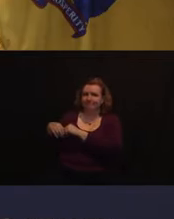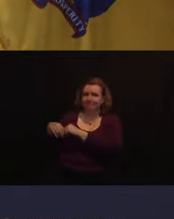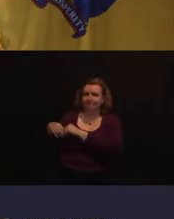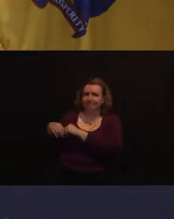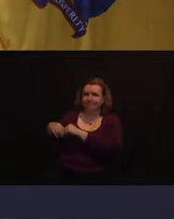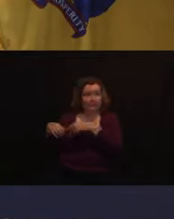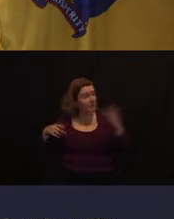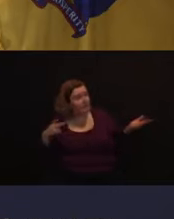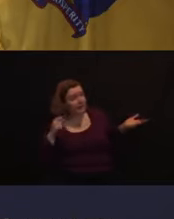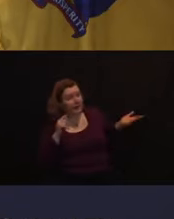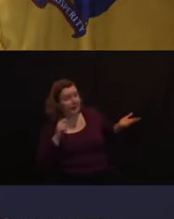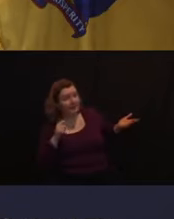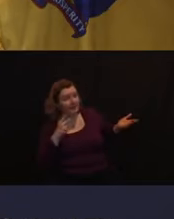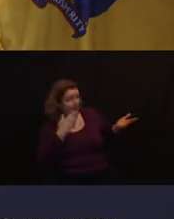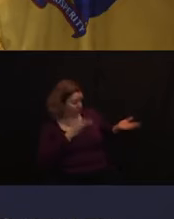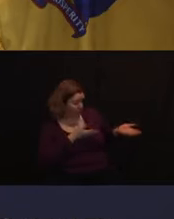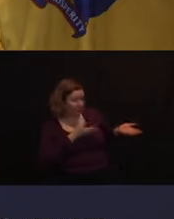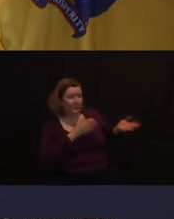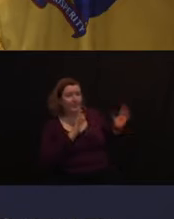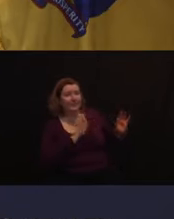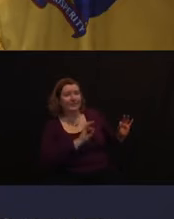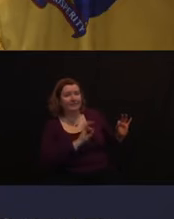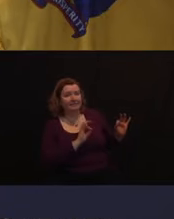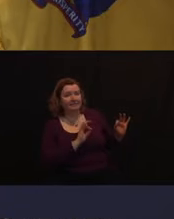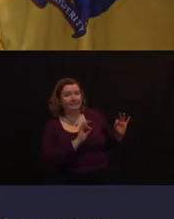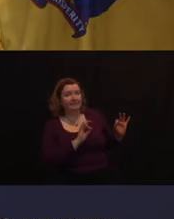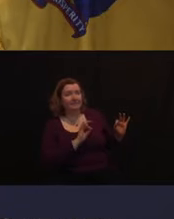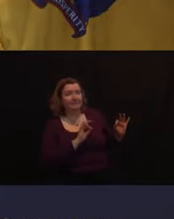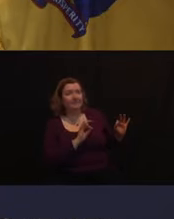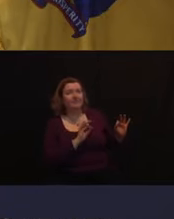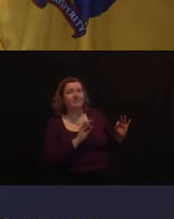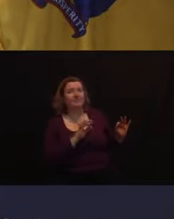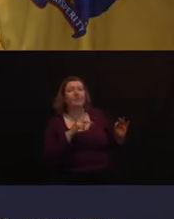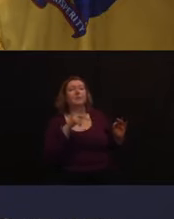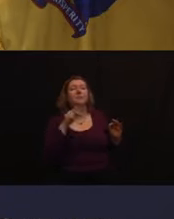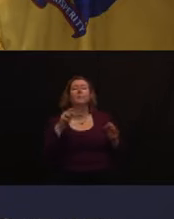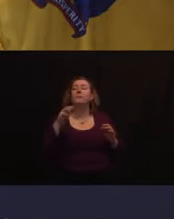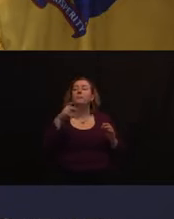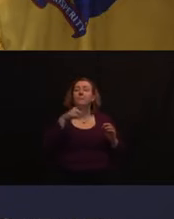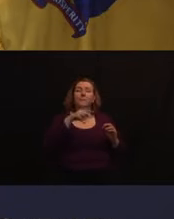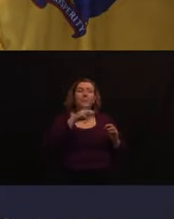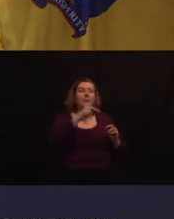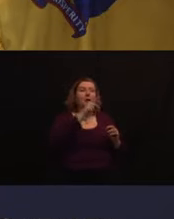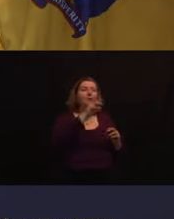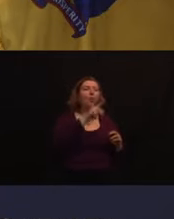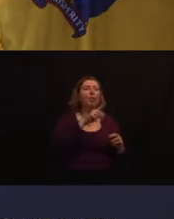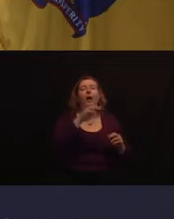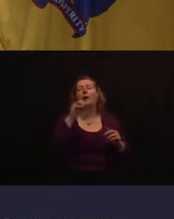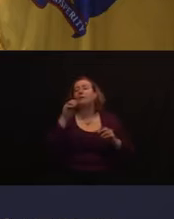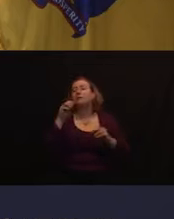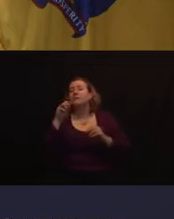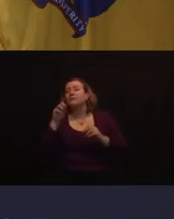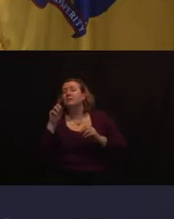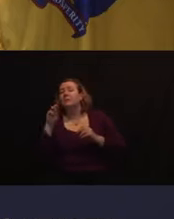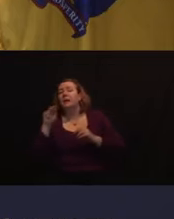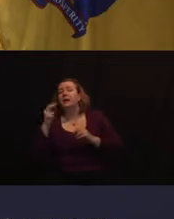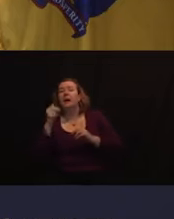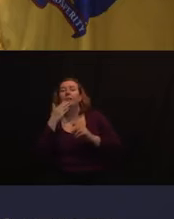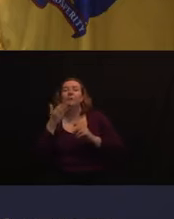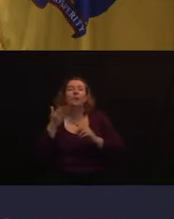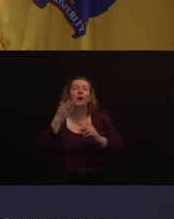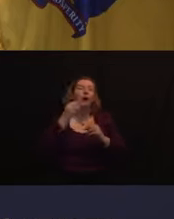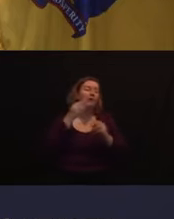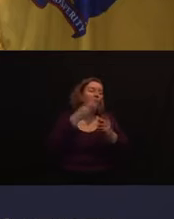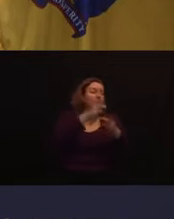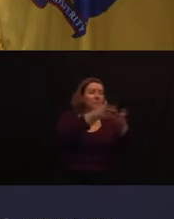Pat, as always, thank you. Paramel, Mahan, cast of thousands. Again, folks, stay at it. We get that sort of